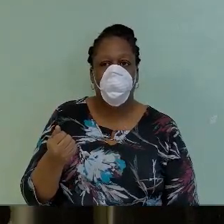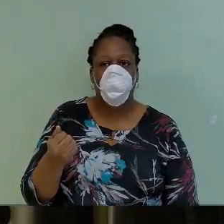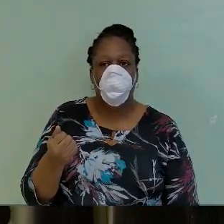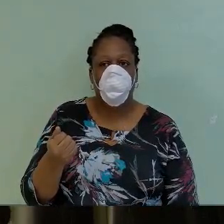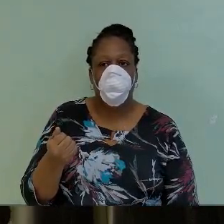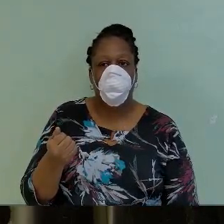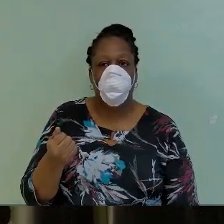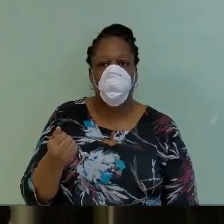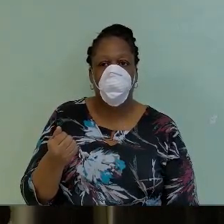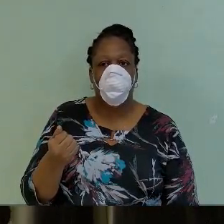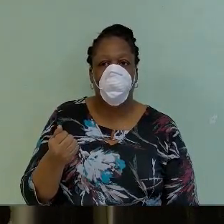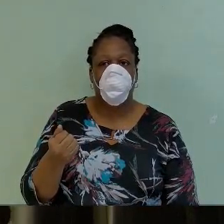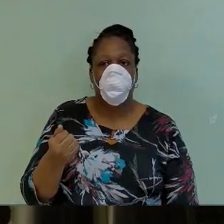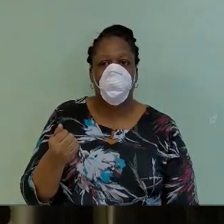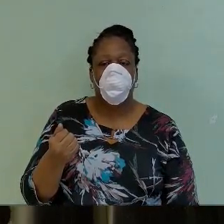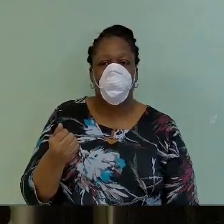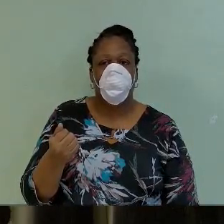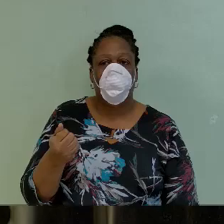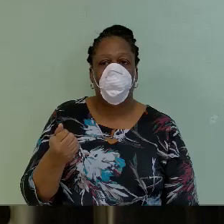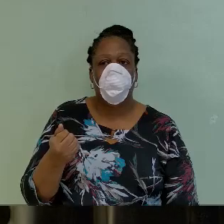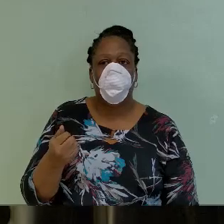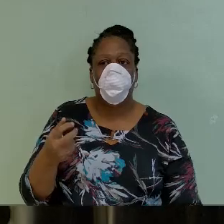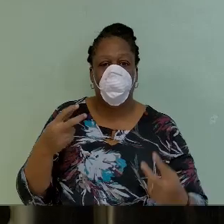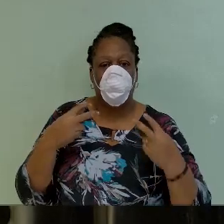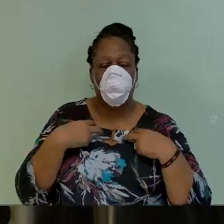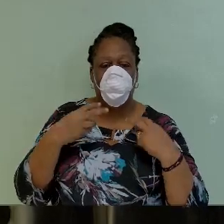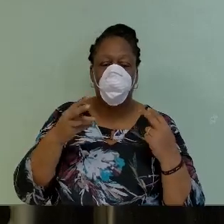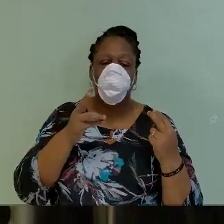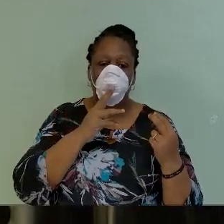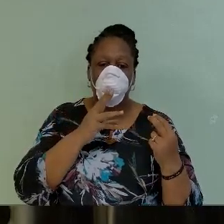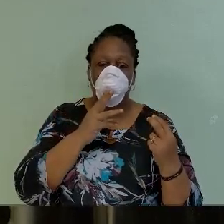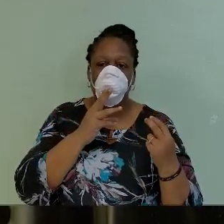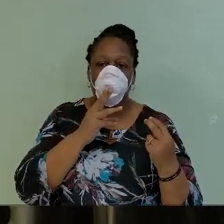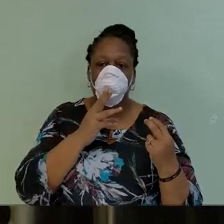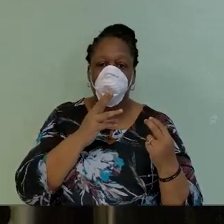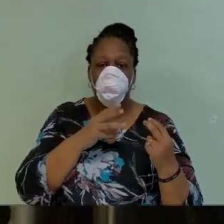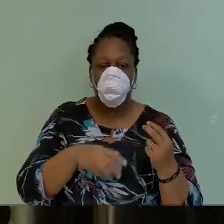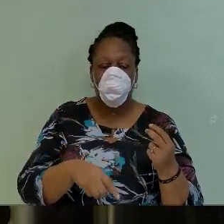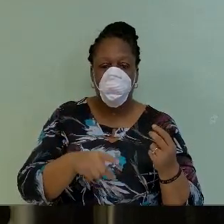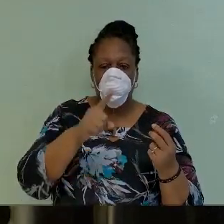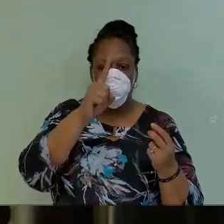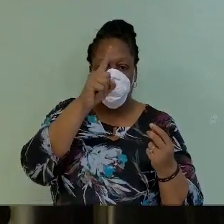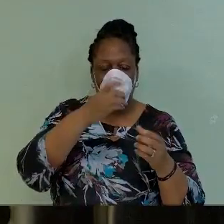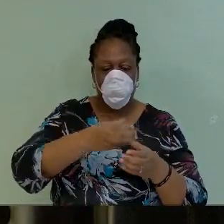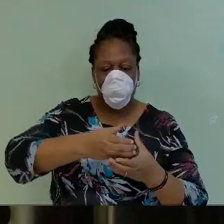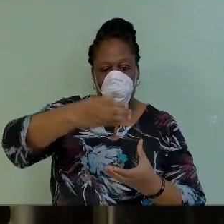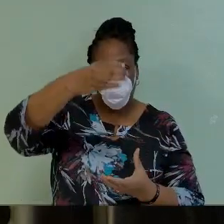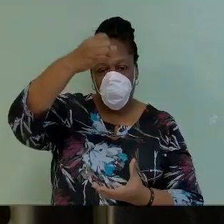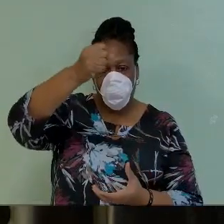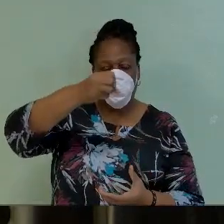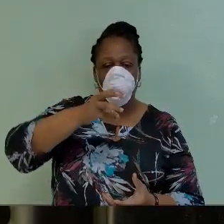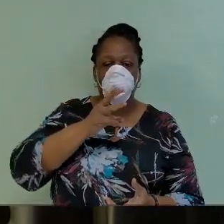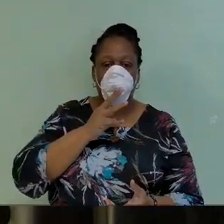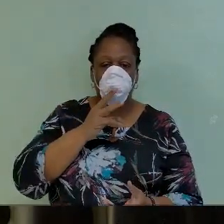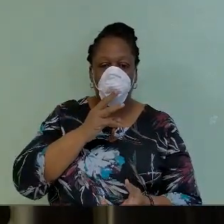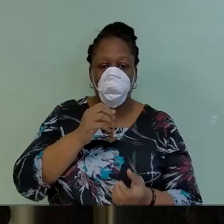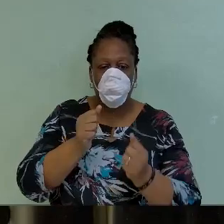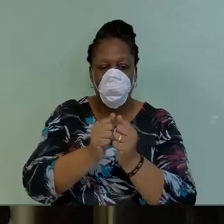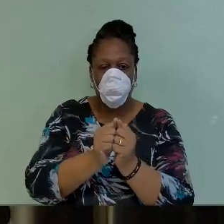instance. If you have a gallon bottle of water, you can use a third cup of bleach